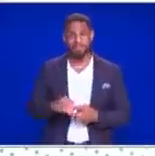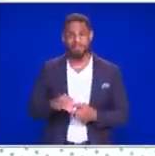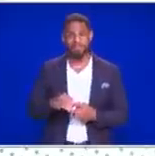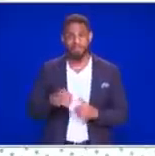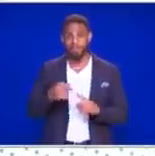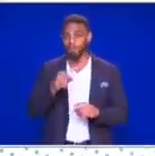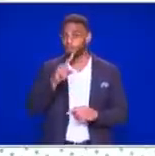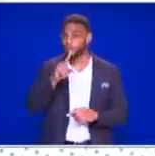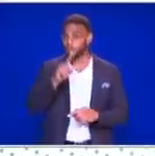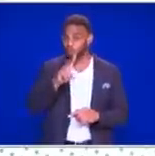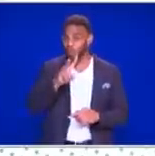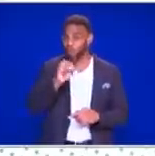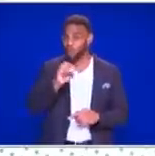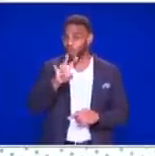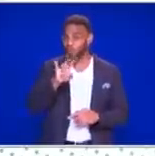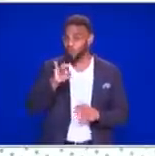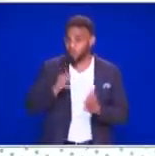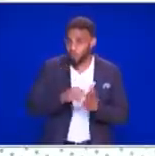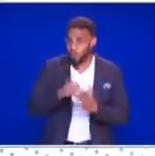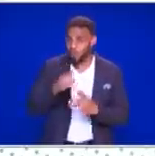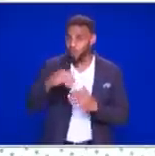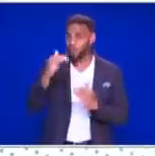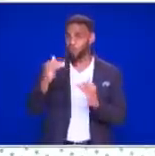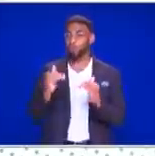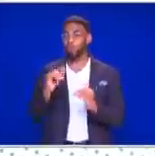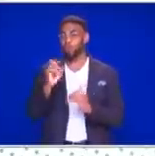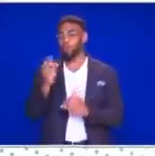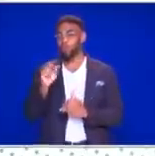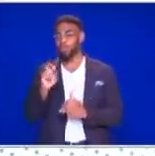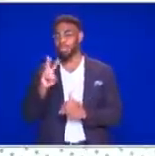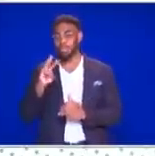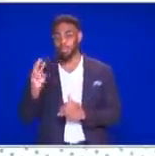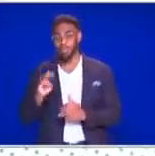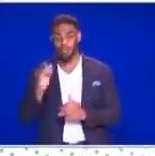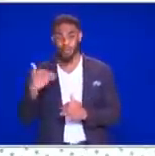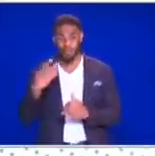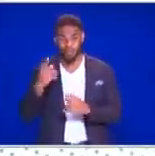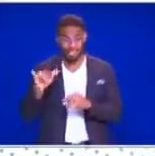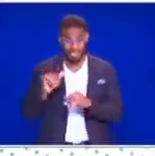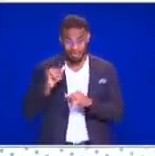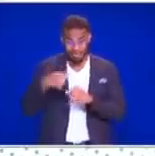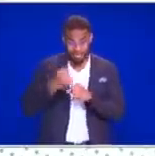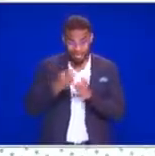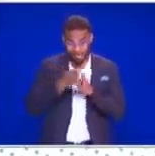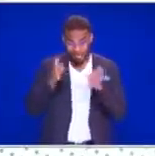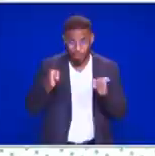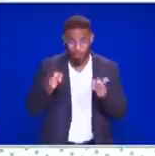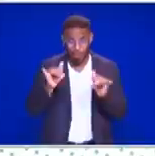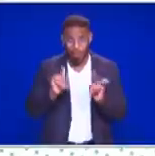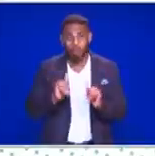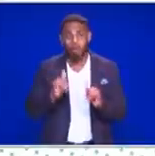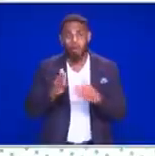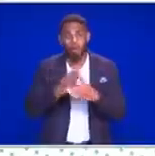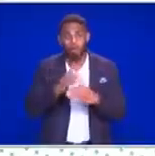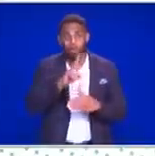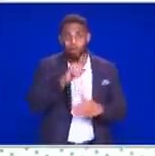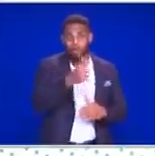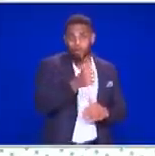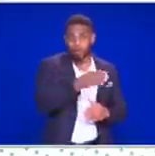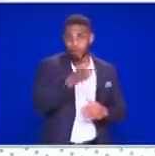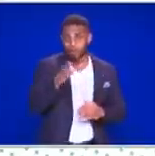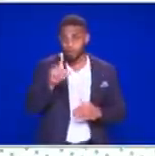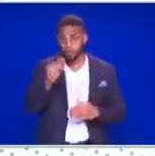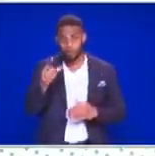down from 26.7 million to 12.6 million over the 10-year period. Between 2010